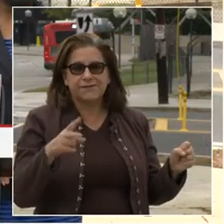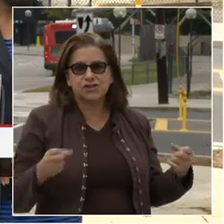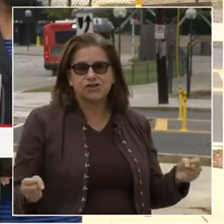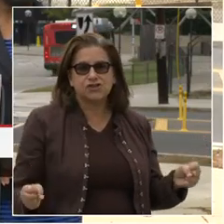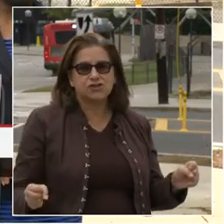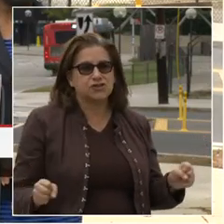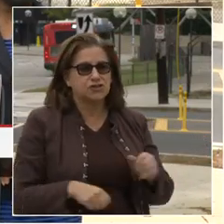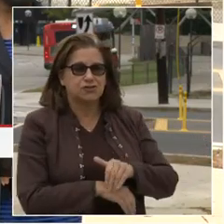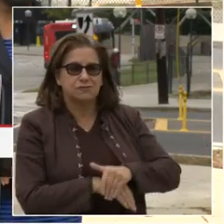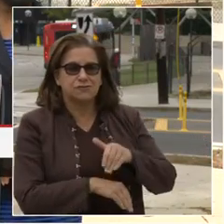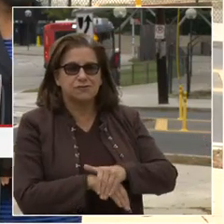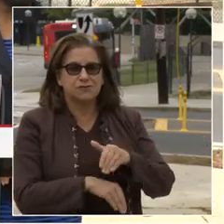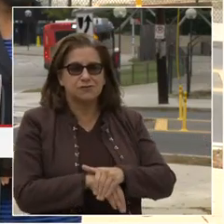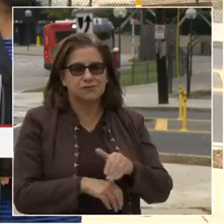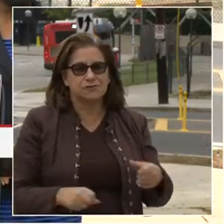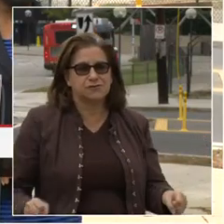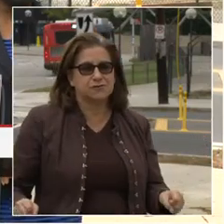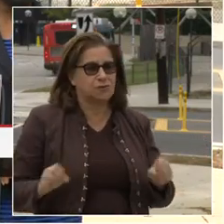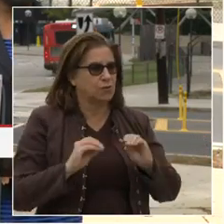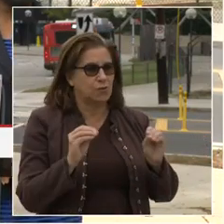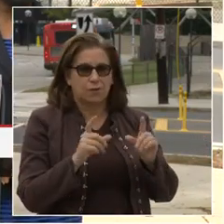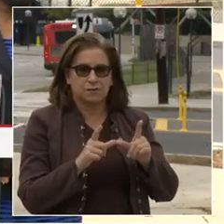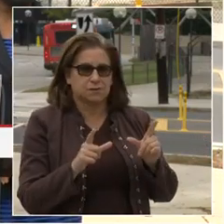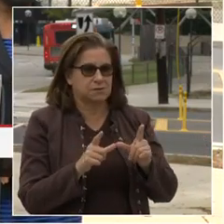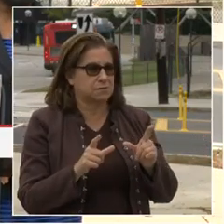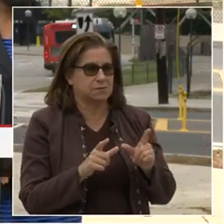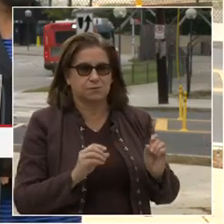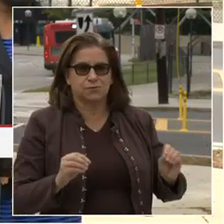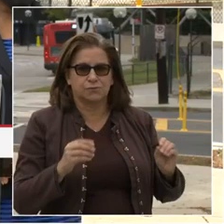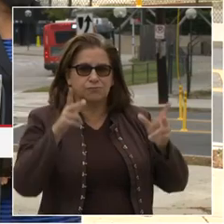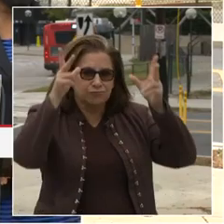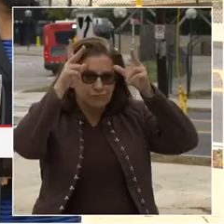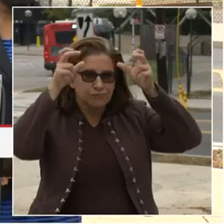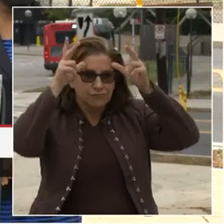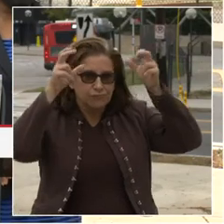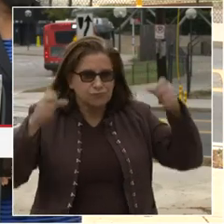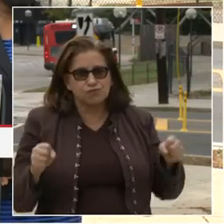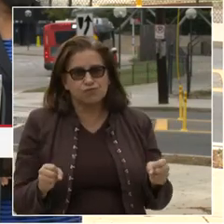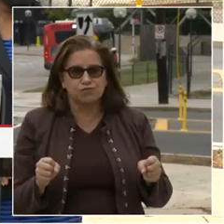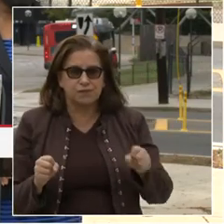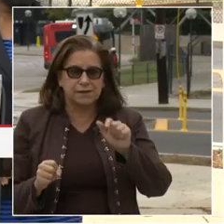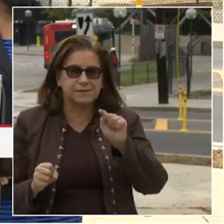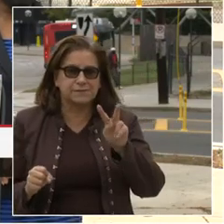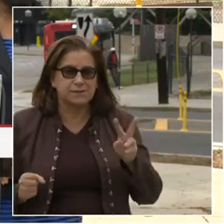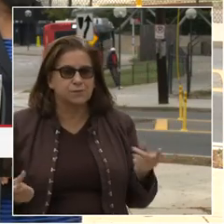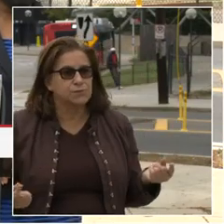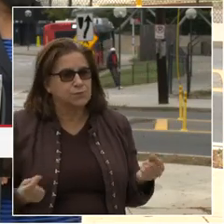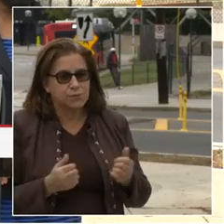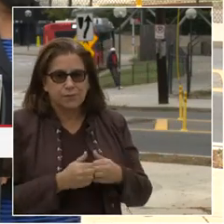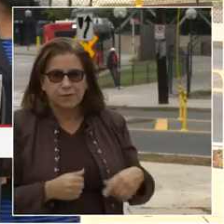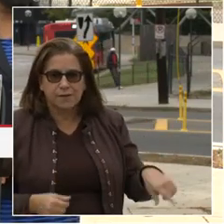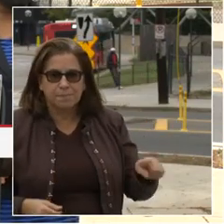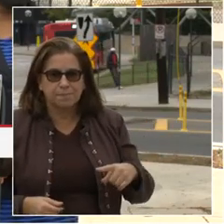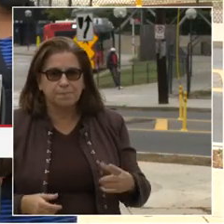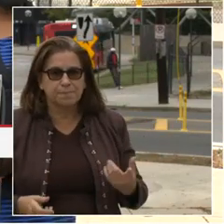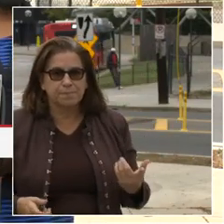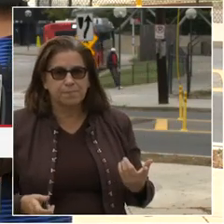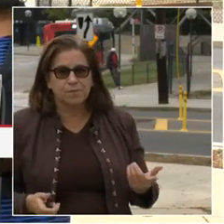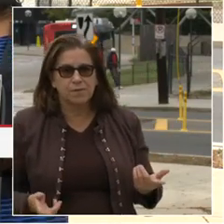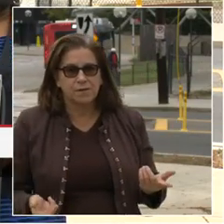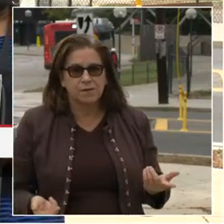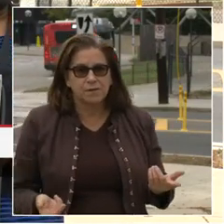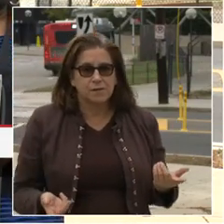the unlicensed two-wheelers that come through here on a regular basis. If the sun is out, they are out, and they're out